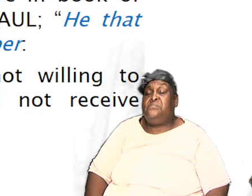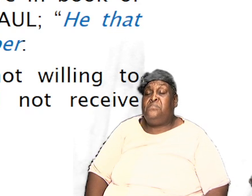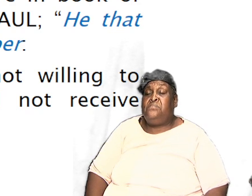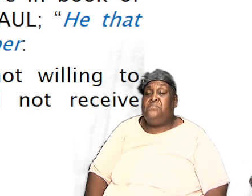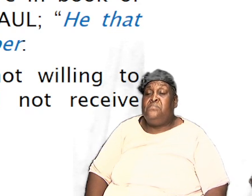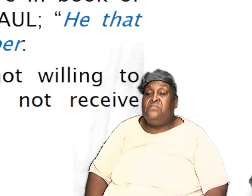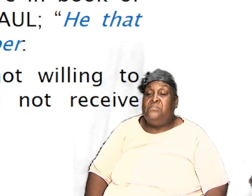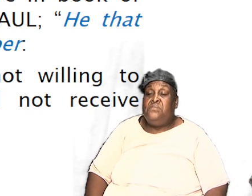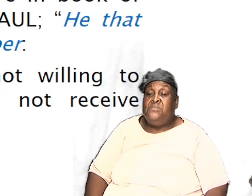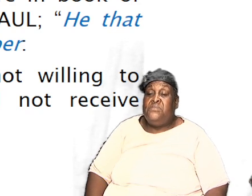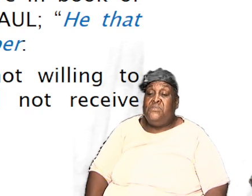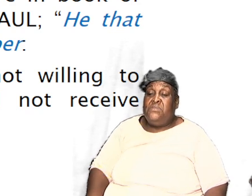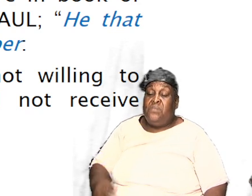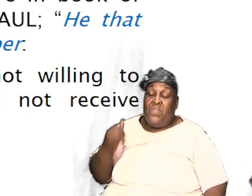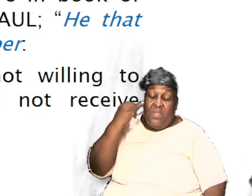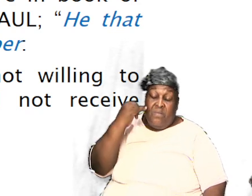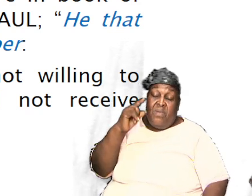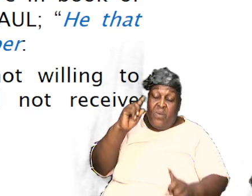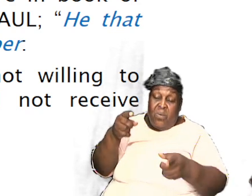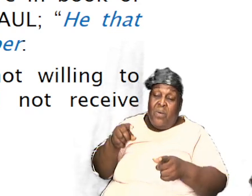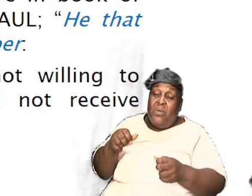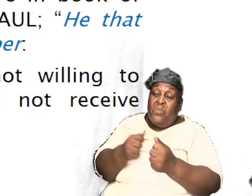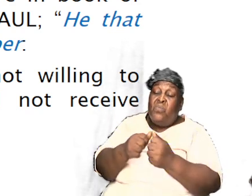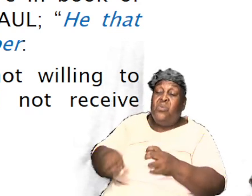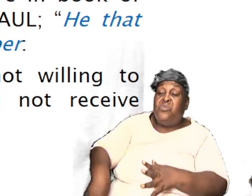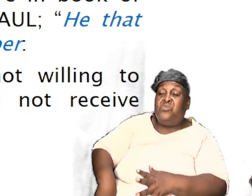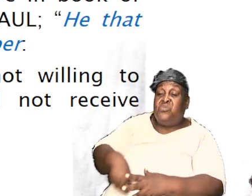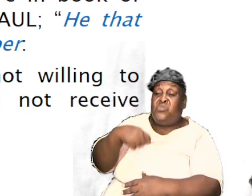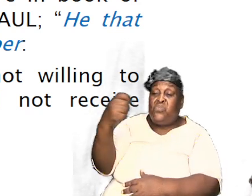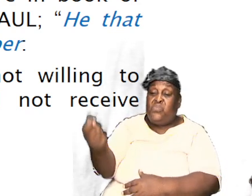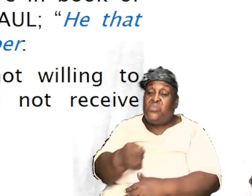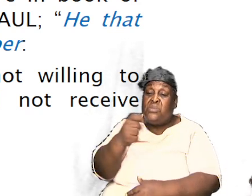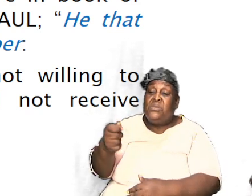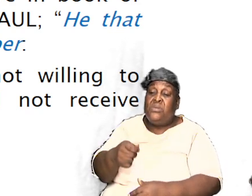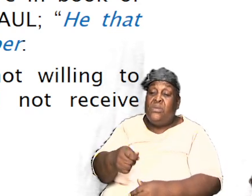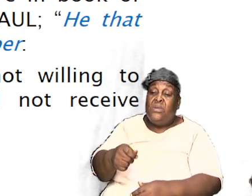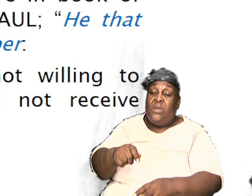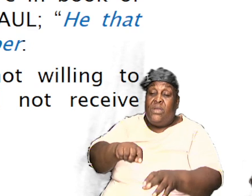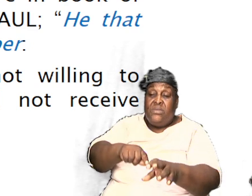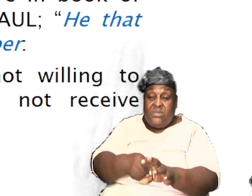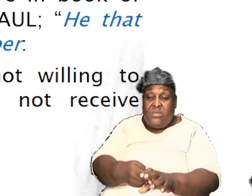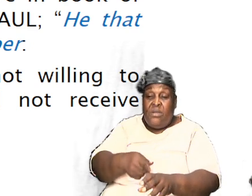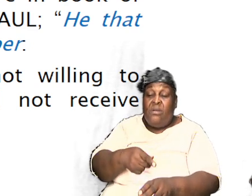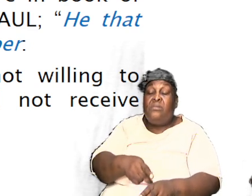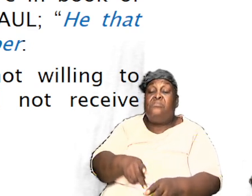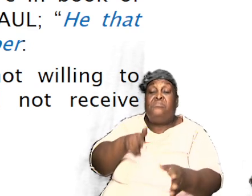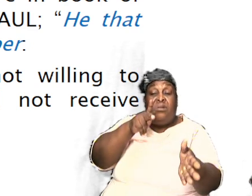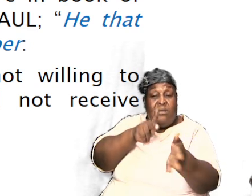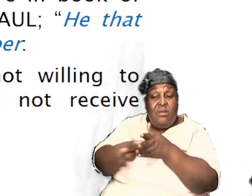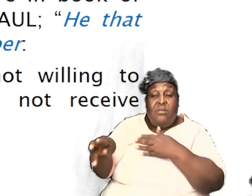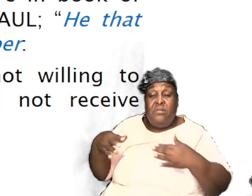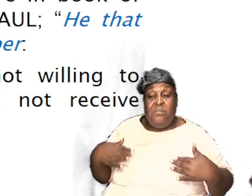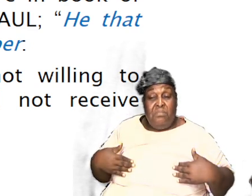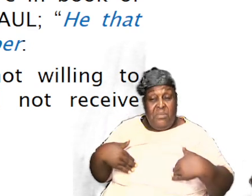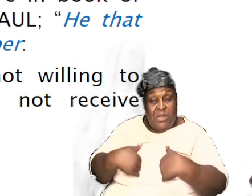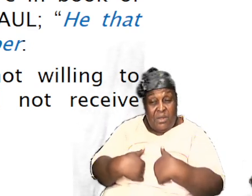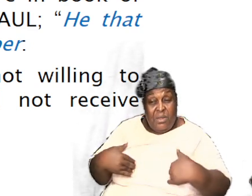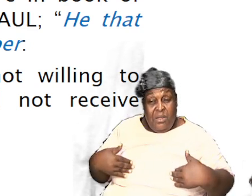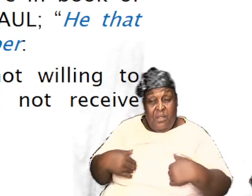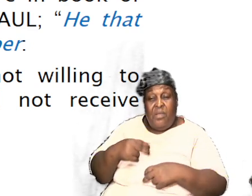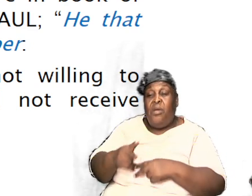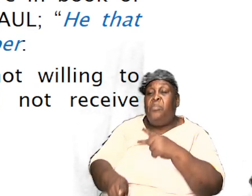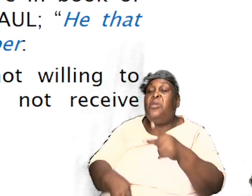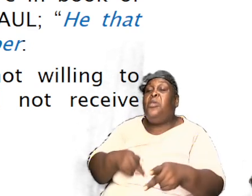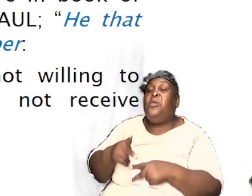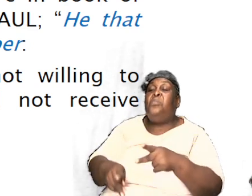If he had gone off with his sword, start killing the animals, the people